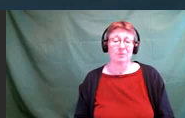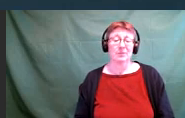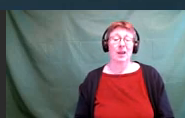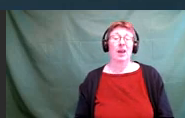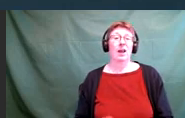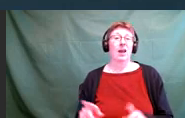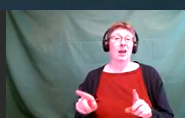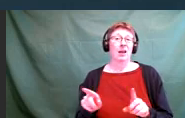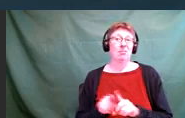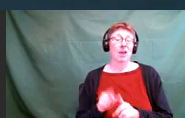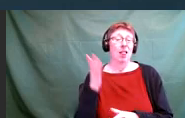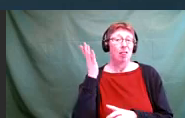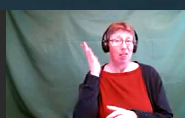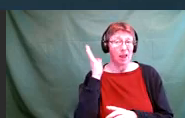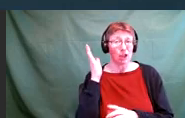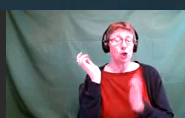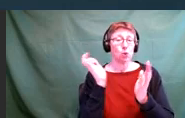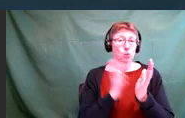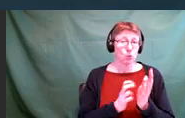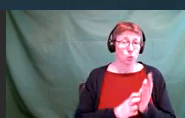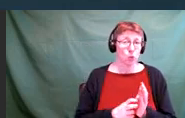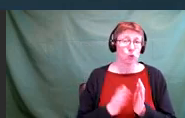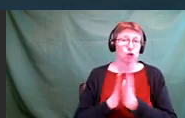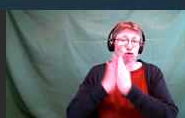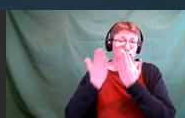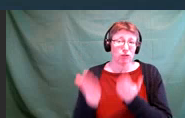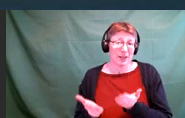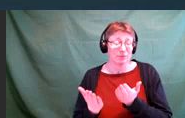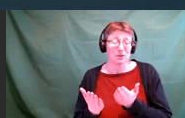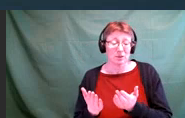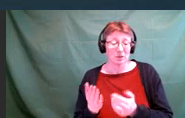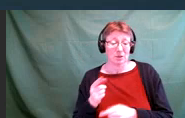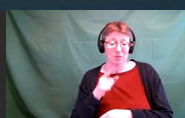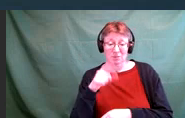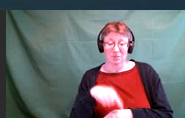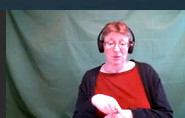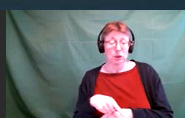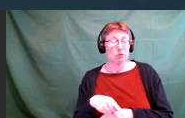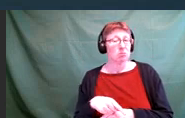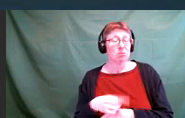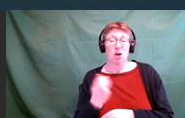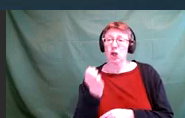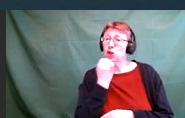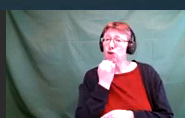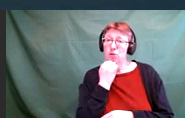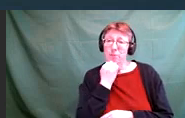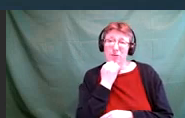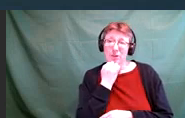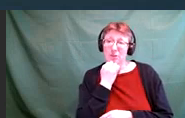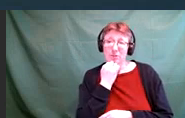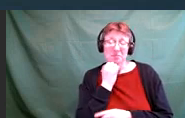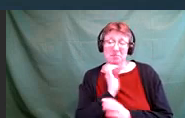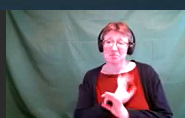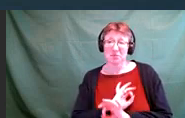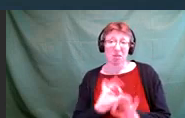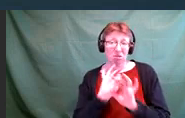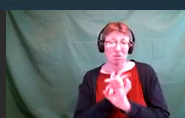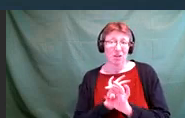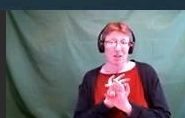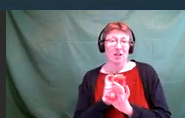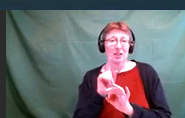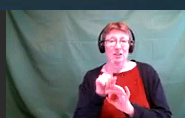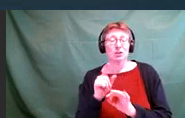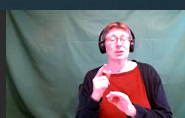lecture, the notes, the chapter. As you can see, there's no real numerical work. So it is a question of